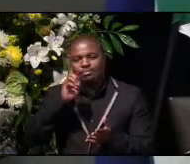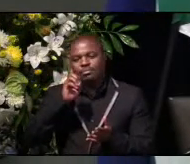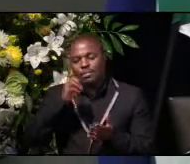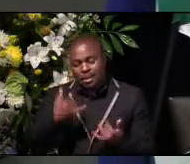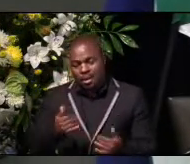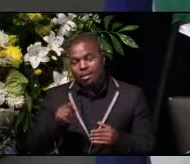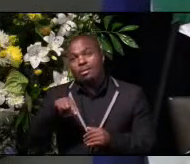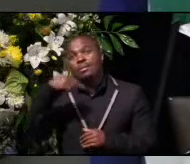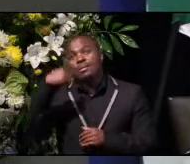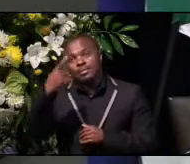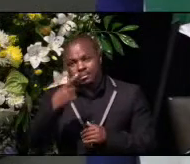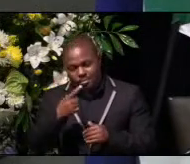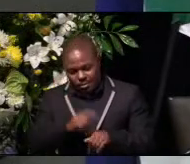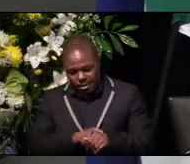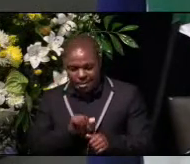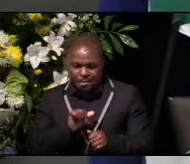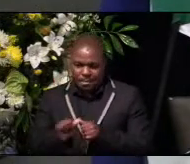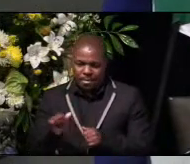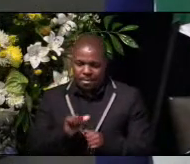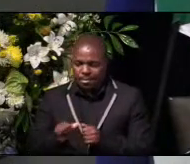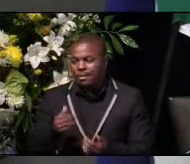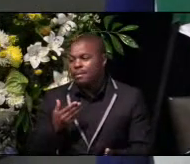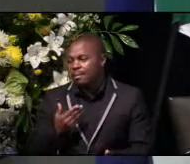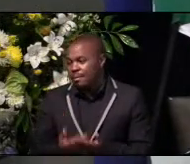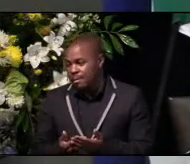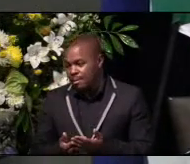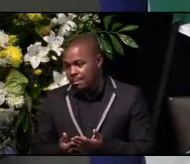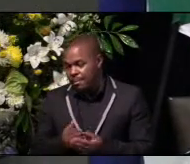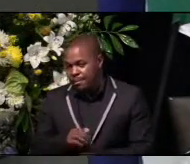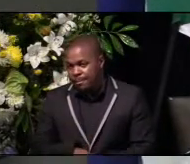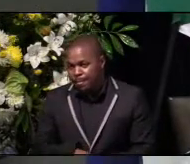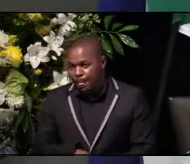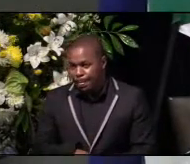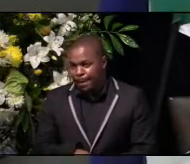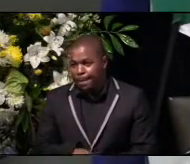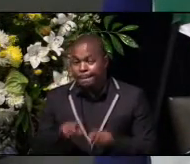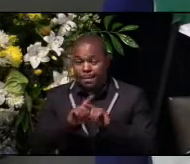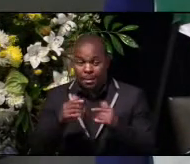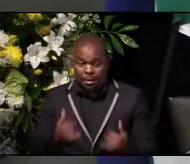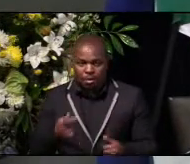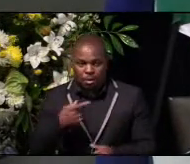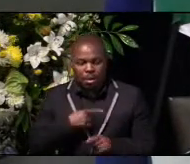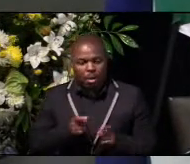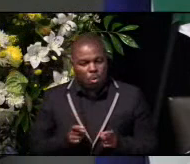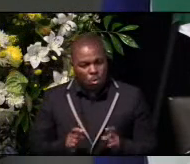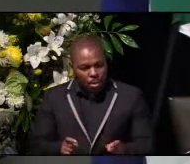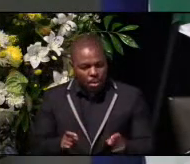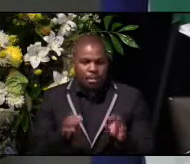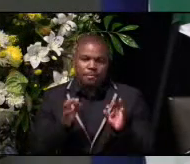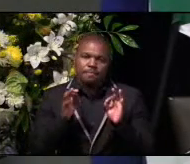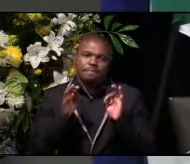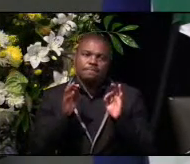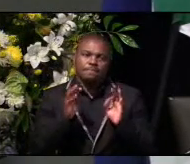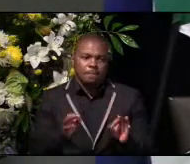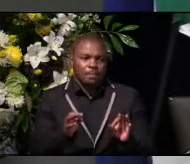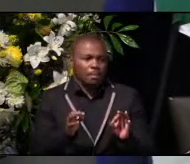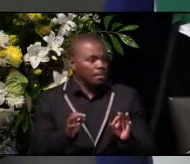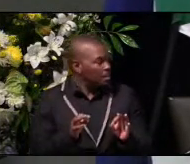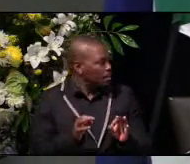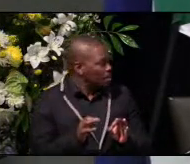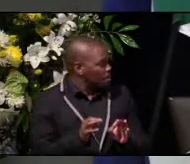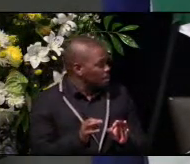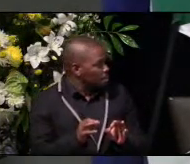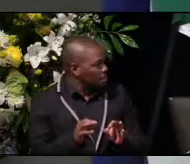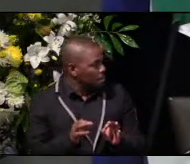next time it can only become better with time but now I'll just quickly formalize this